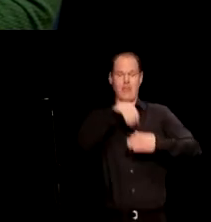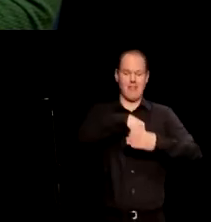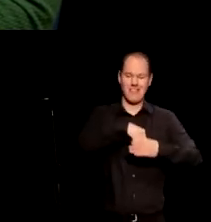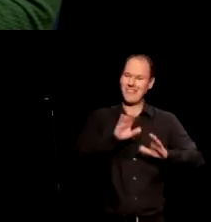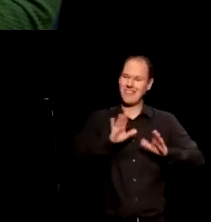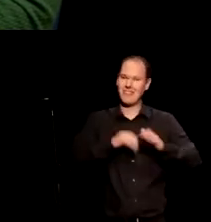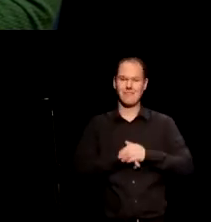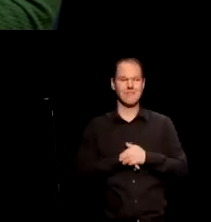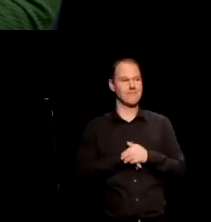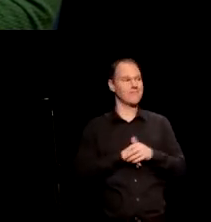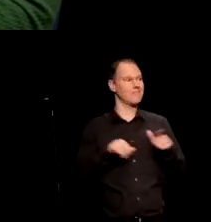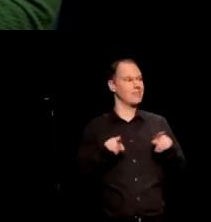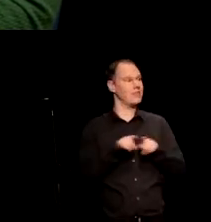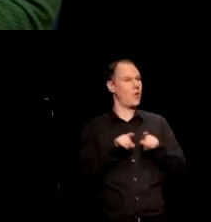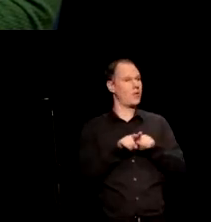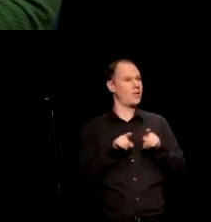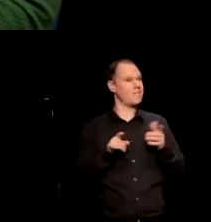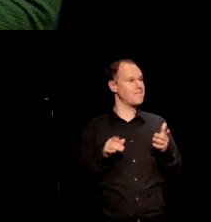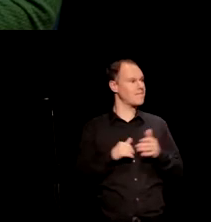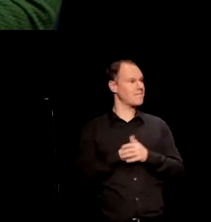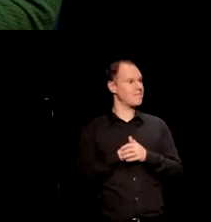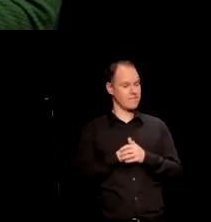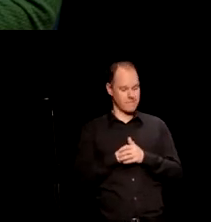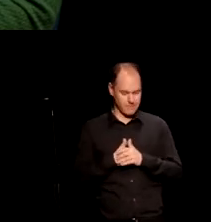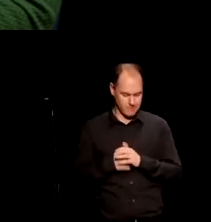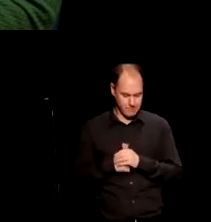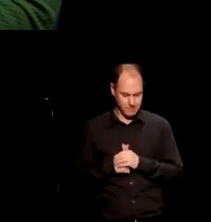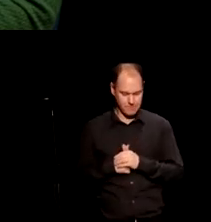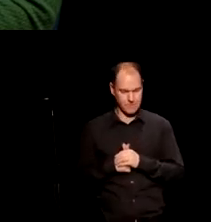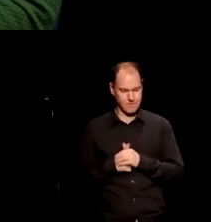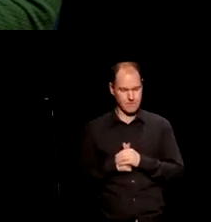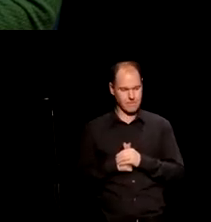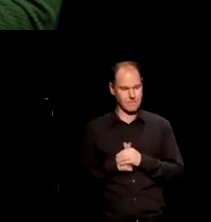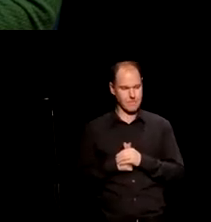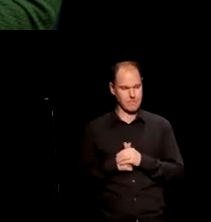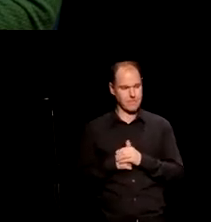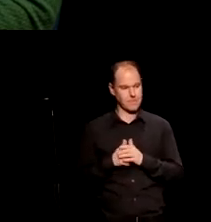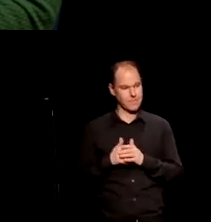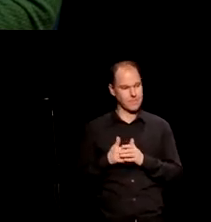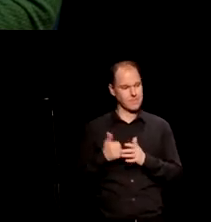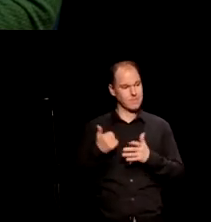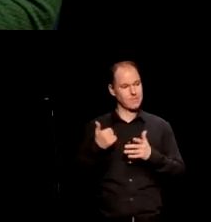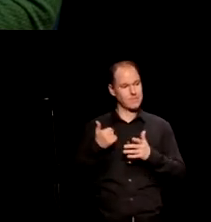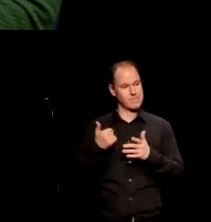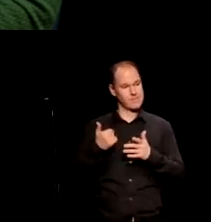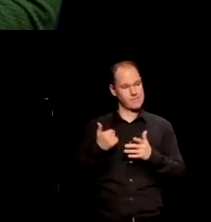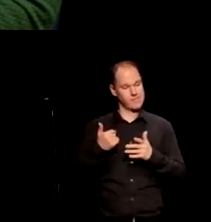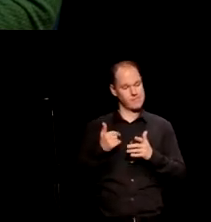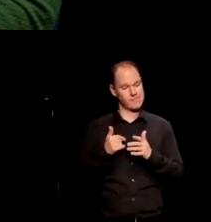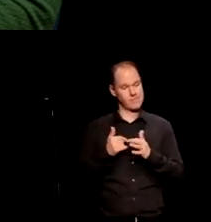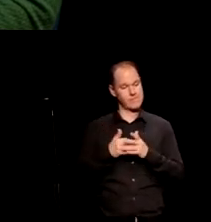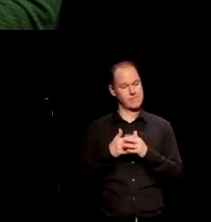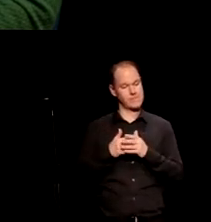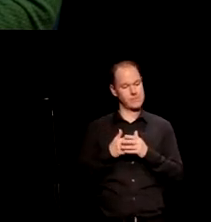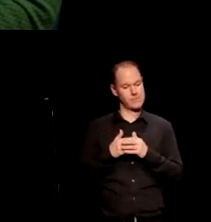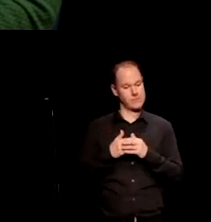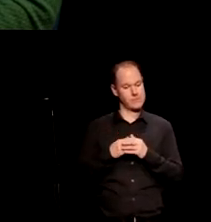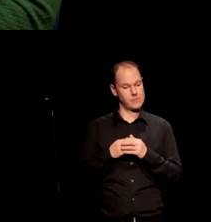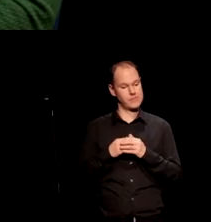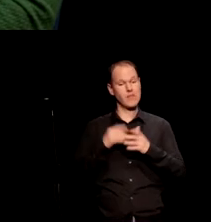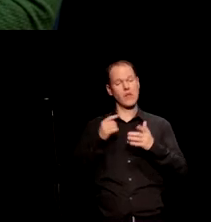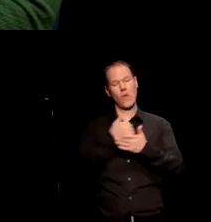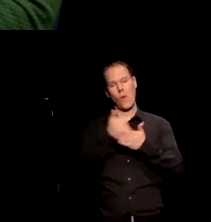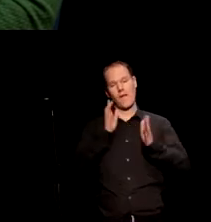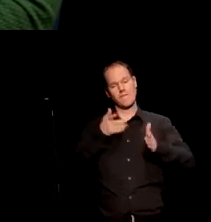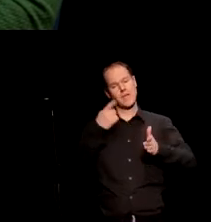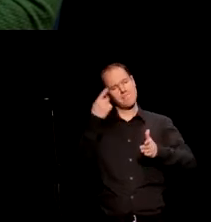it. And there's all, if I'm going to get into, the history of the thing, which is the thing that I do, then it's the obvious one, which is look at the context it was